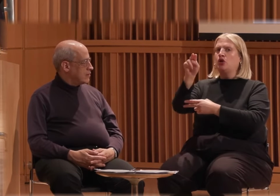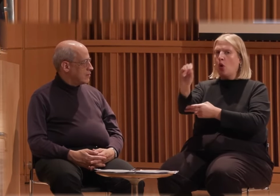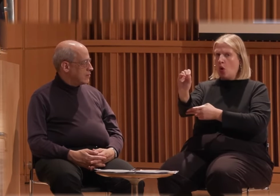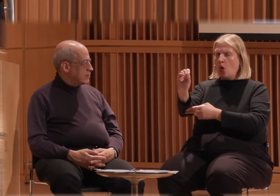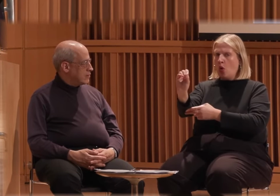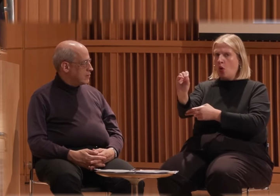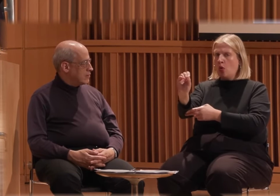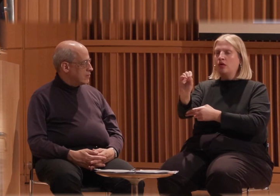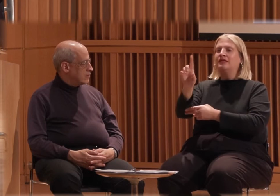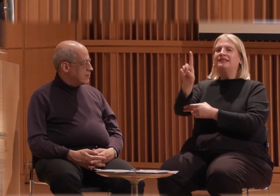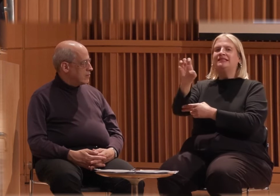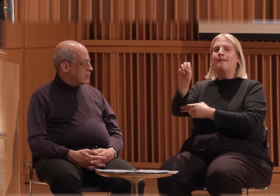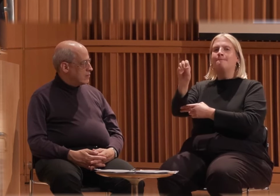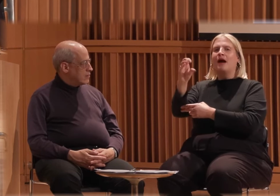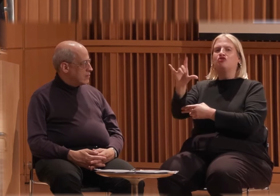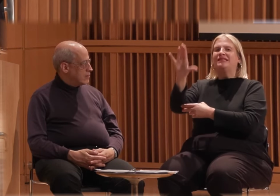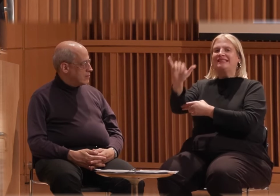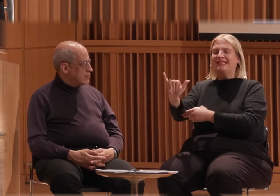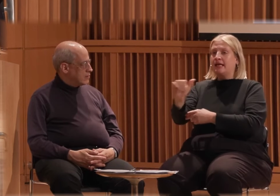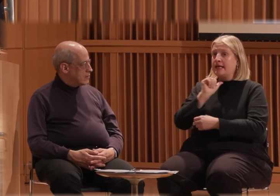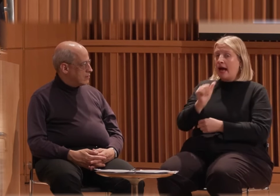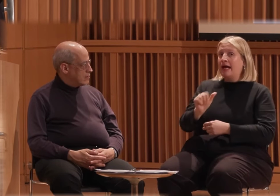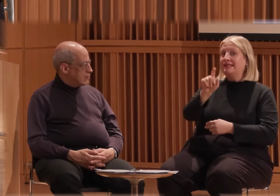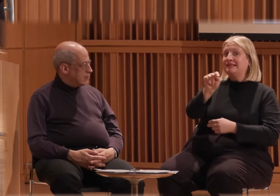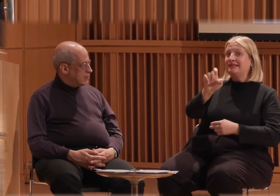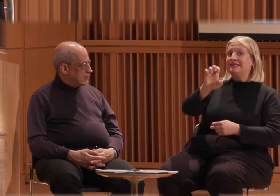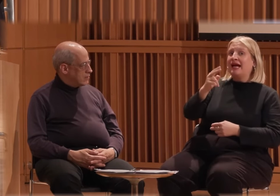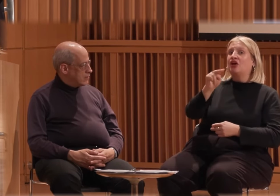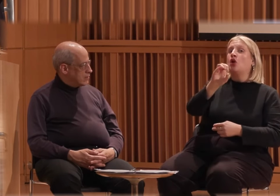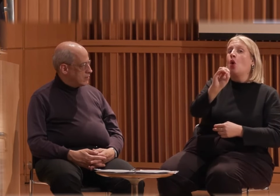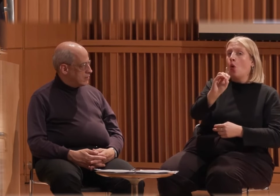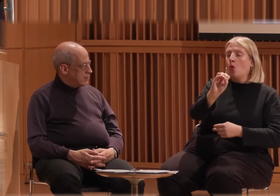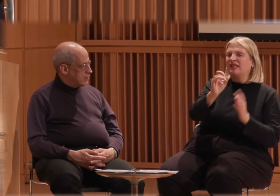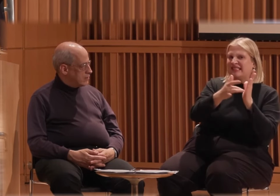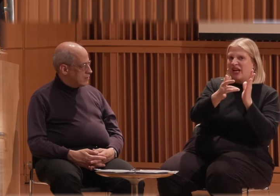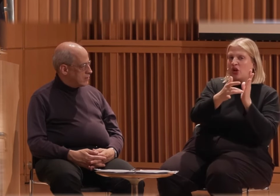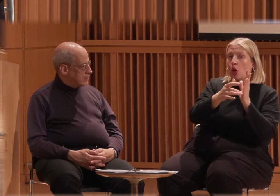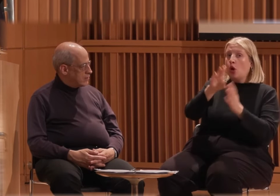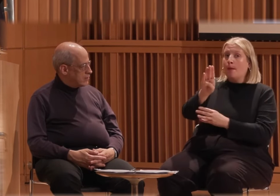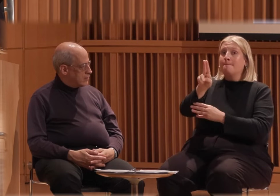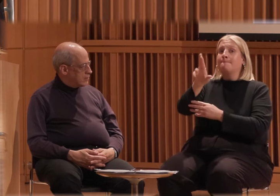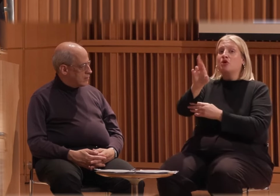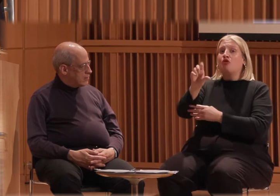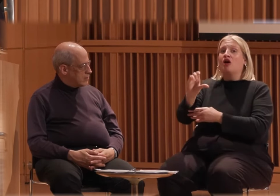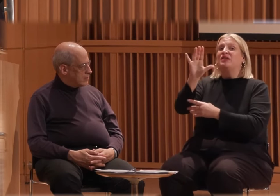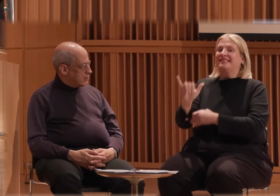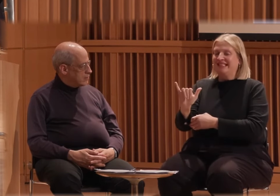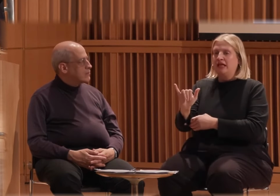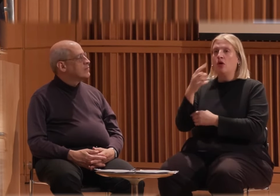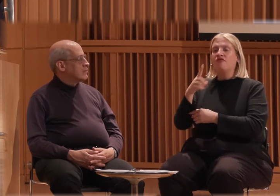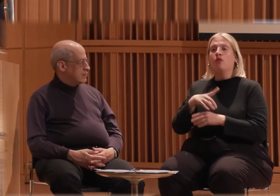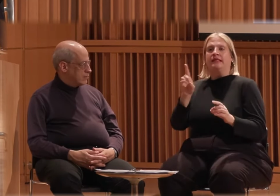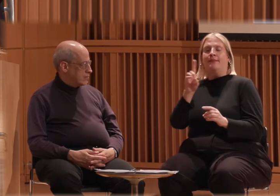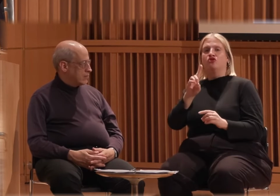than a techno-bureaucracy of using technical knowledge for the democratic good rather